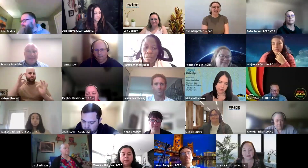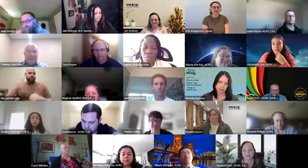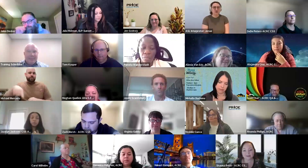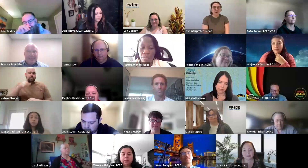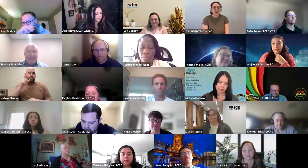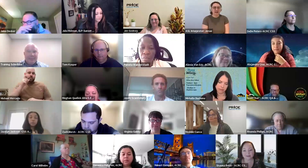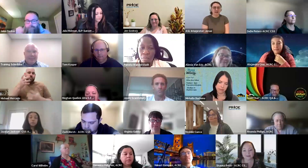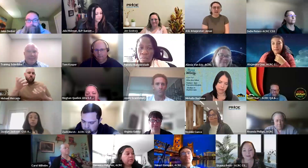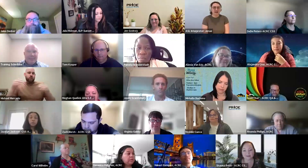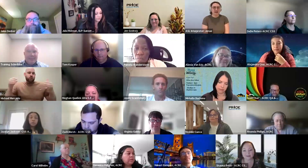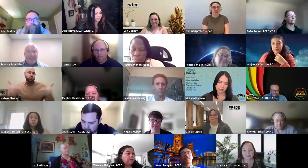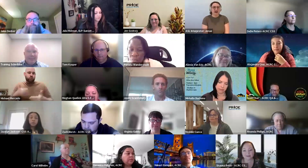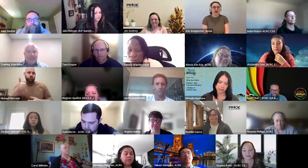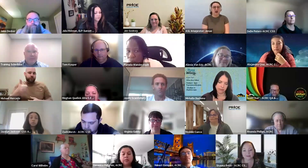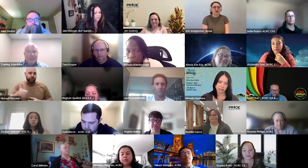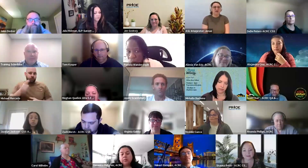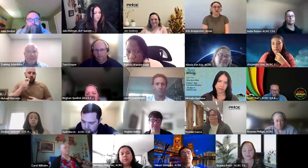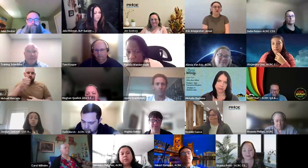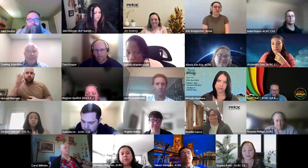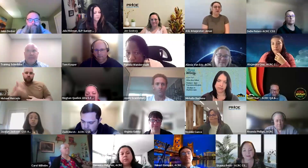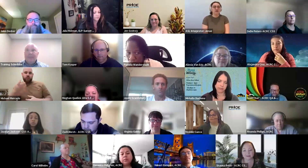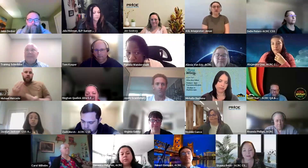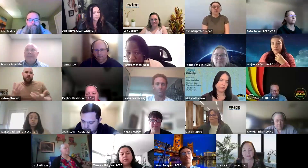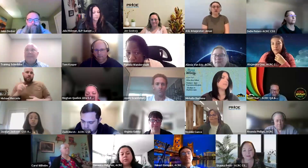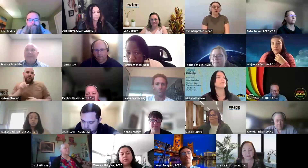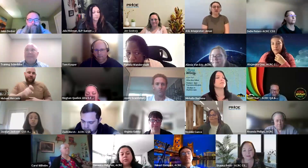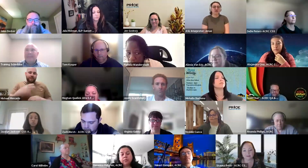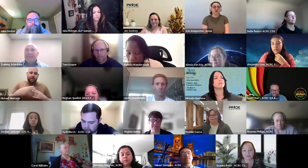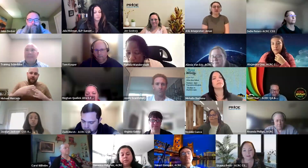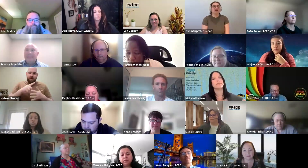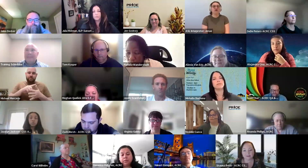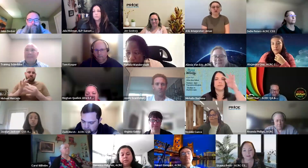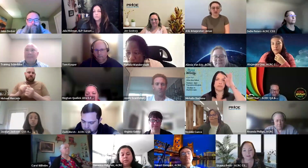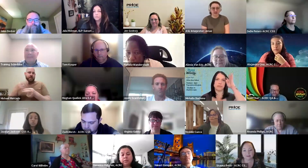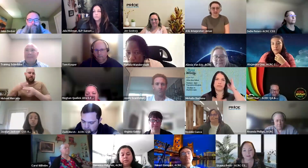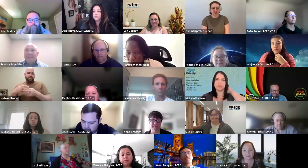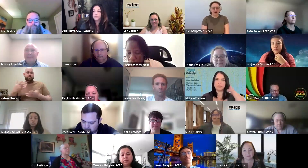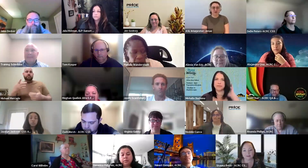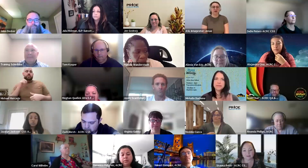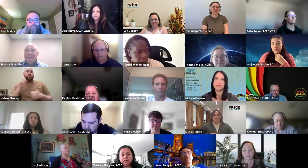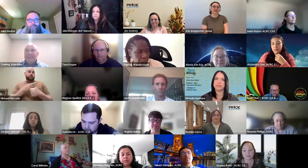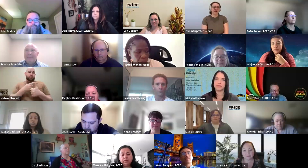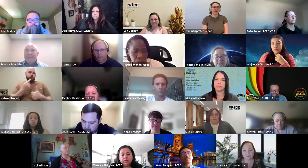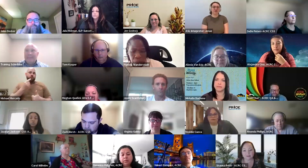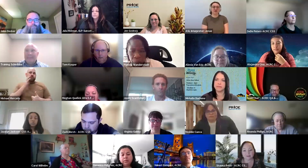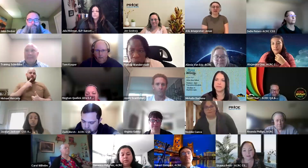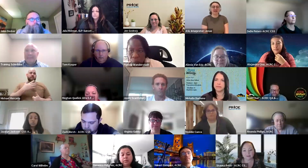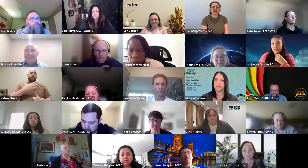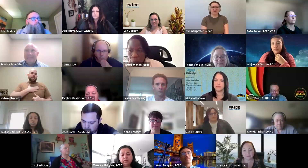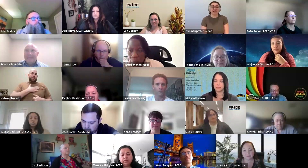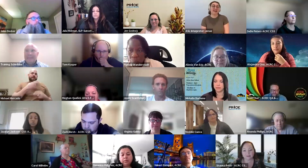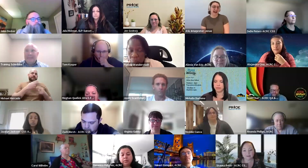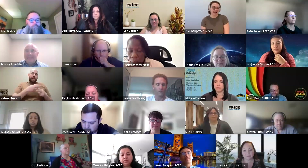So our signs of the week. So for those of you who want to introduce yourself, it's going to have to